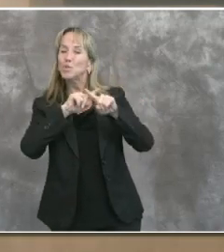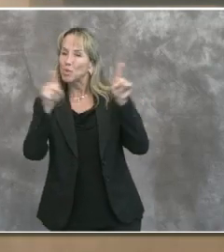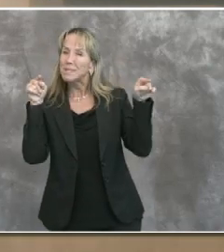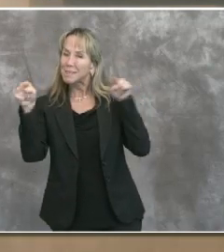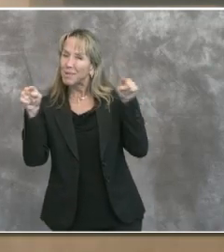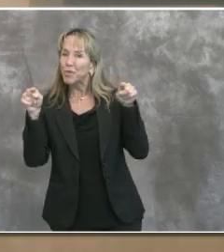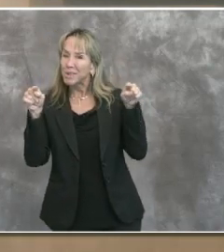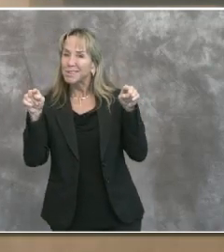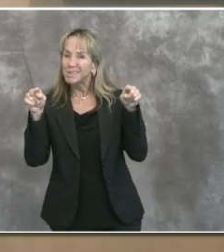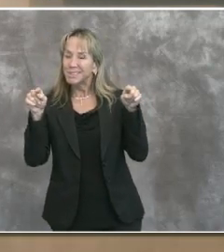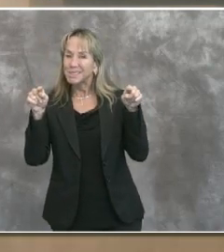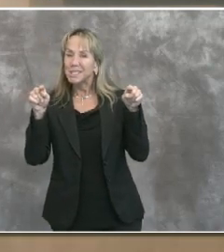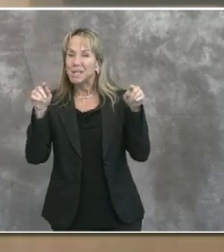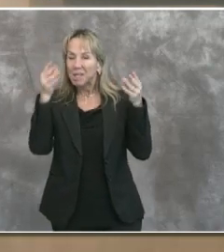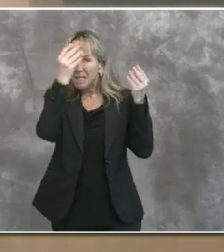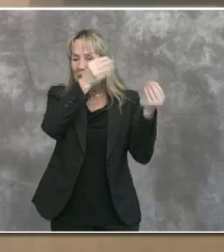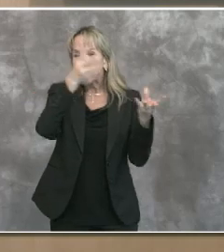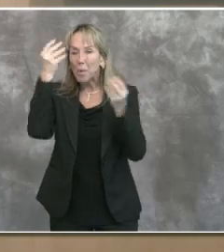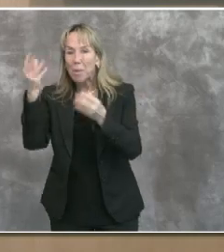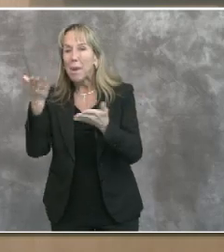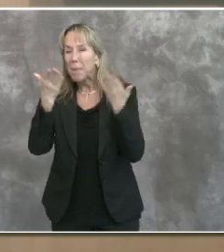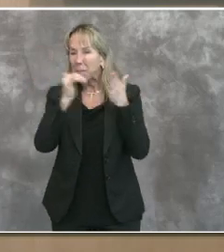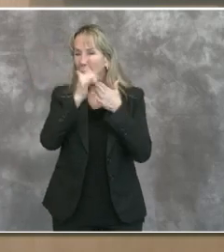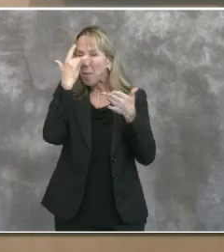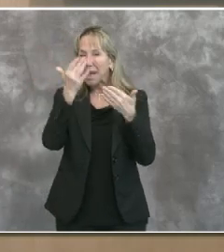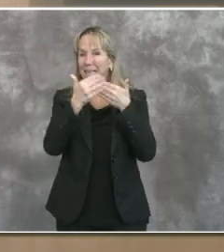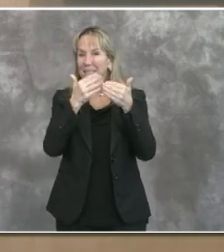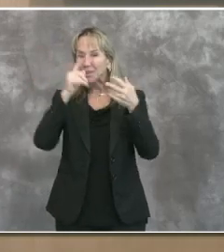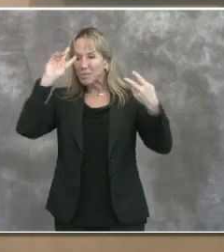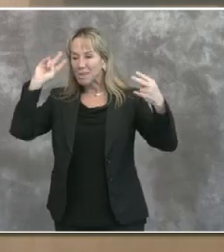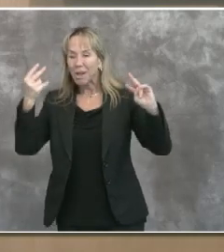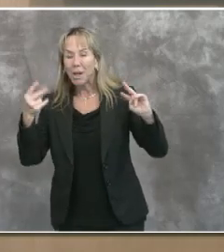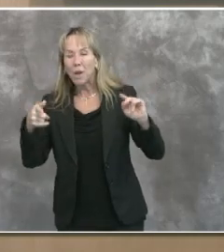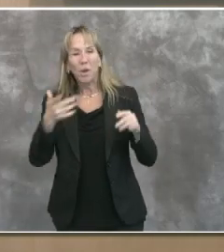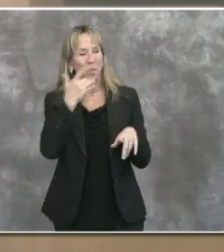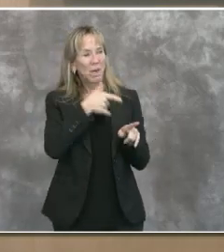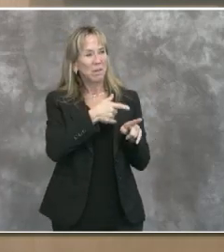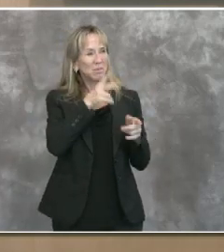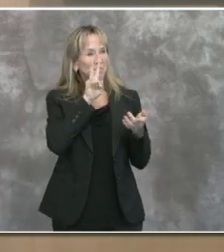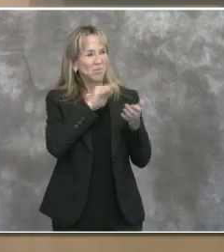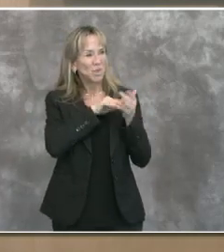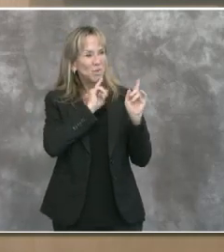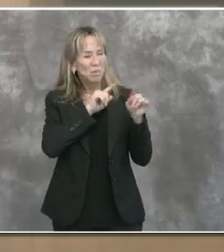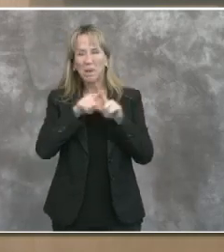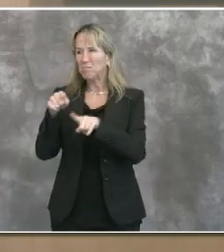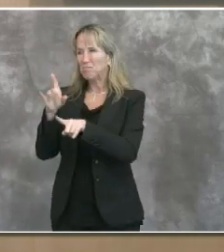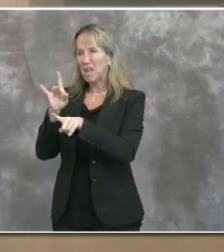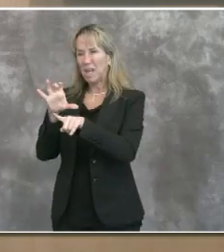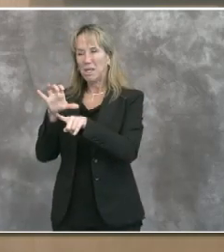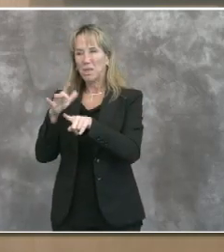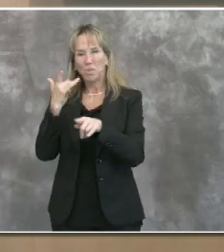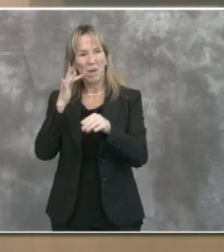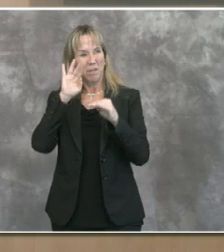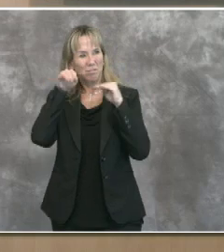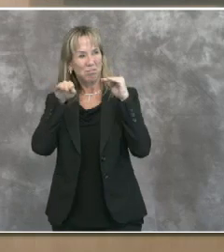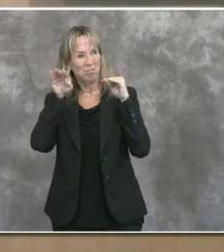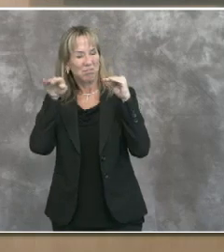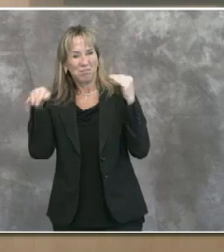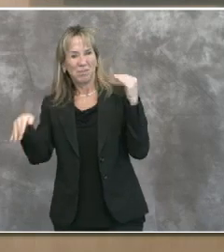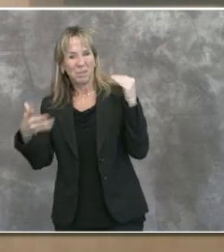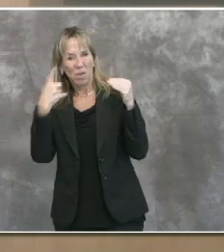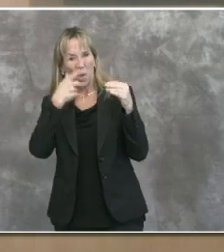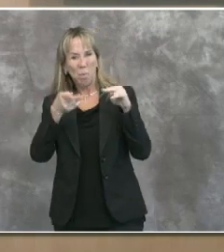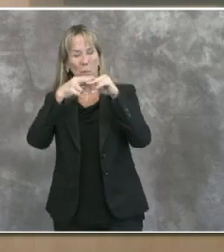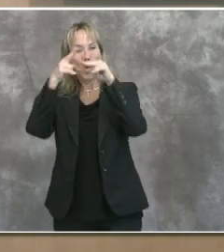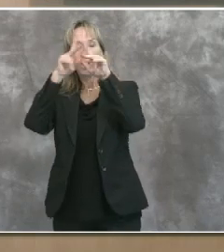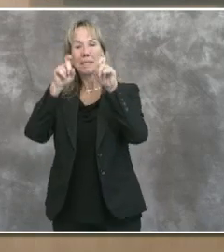getting at why it looks confusing as to why one day there's 2,000 reports and the next day there's only 800. It really is, it's